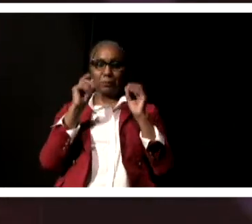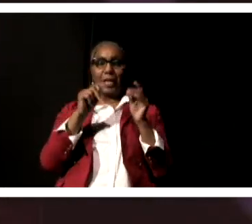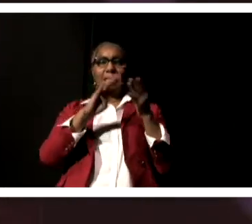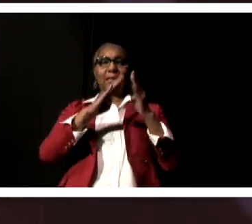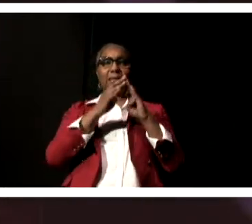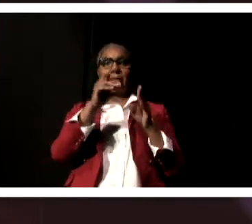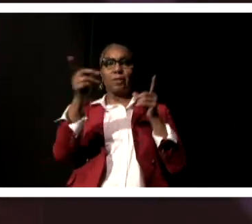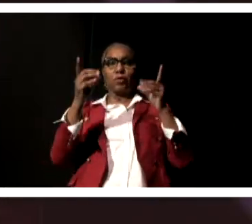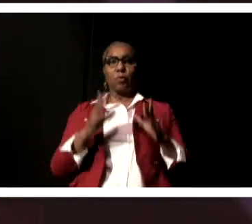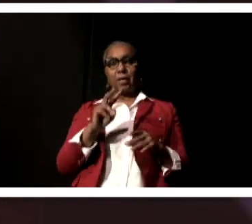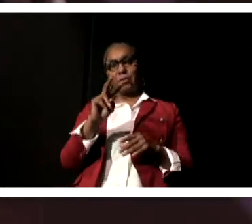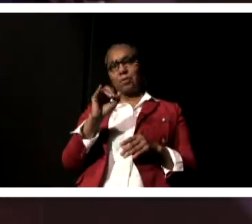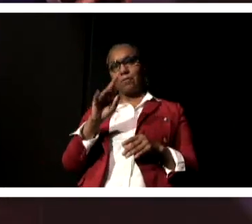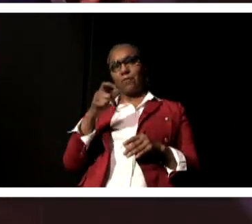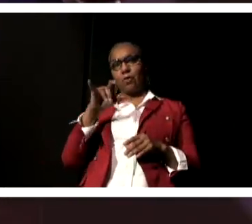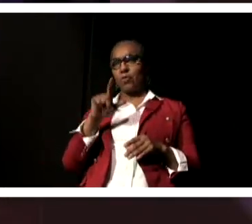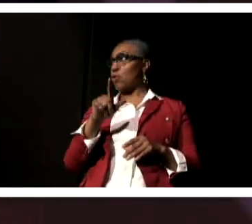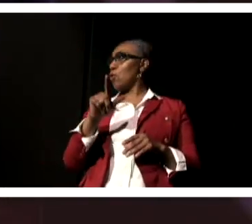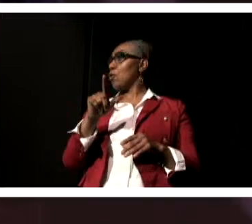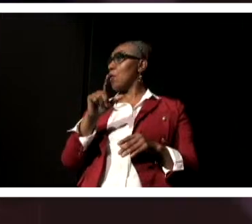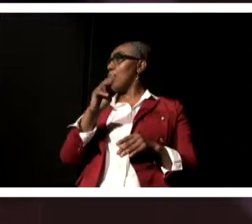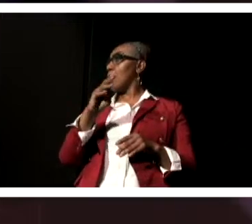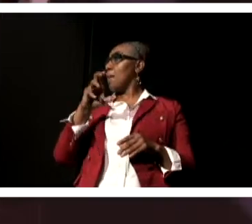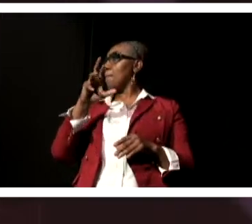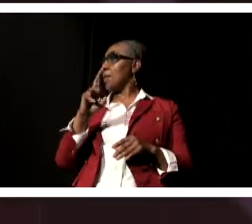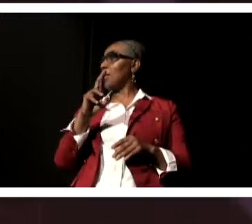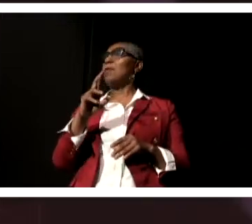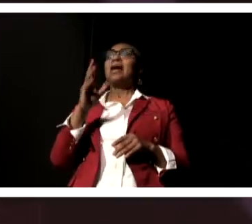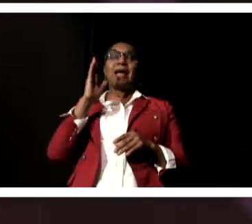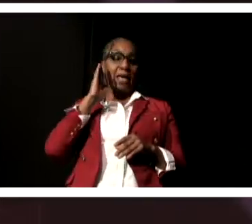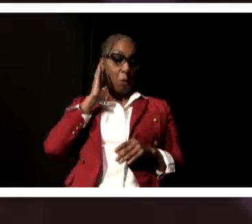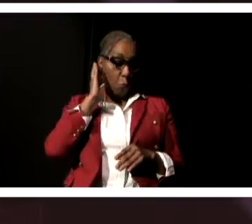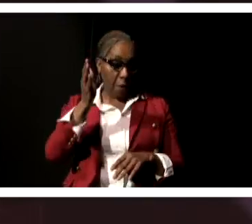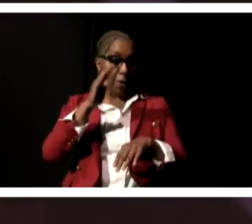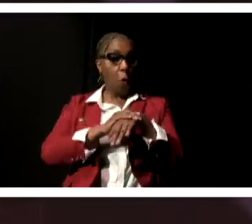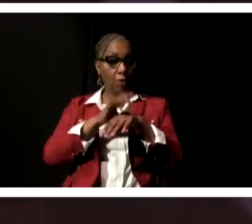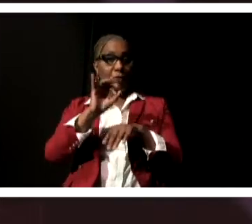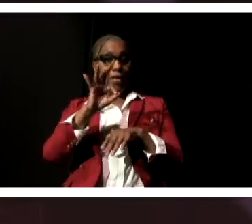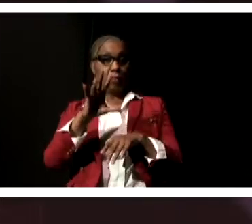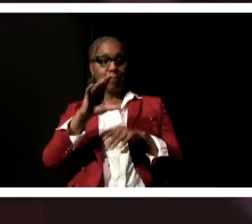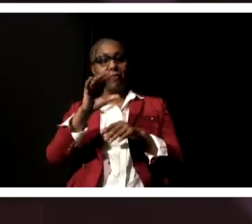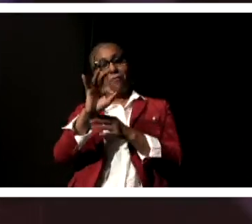City Director Virgil Miller. He will do a selfie.